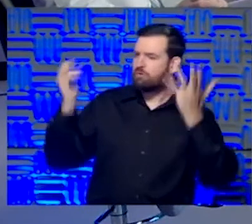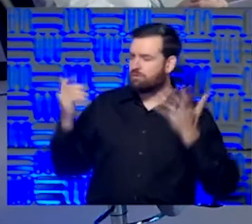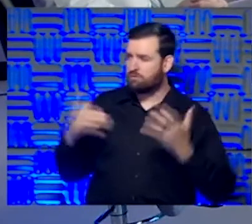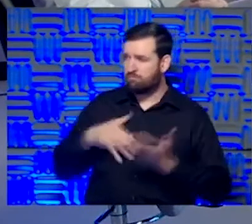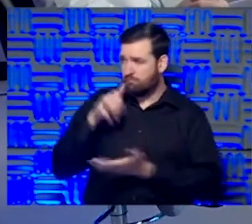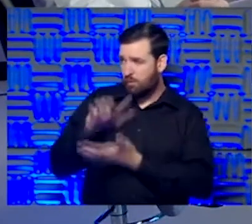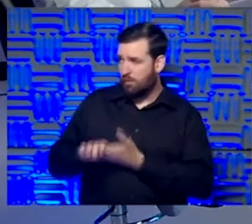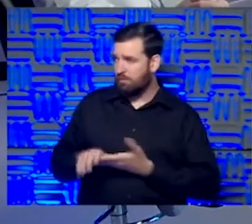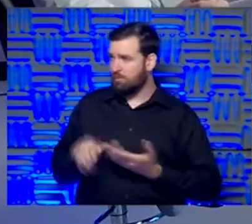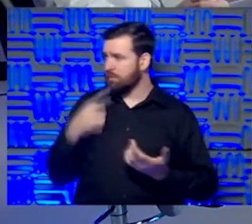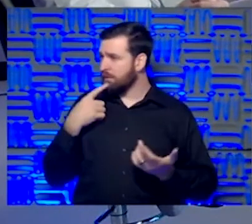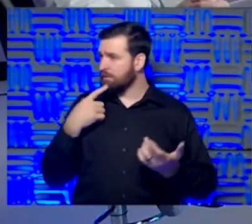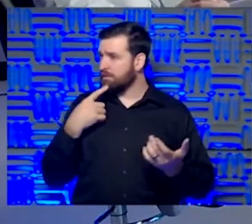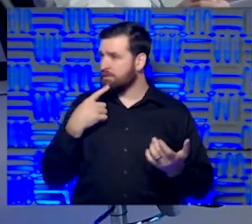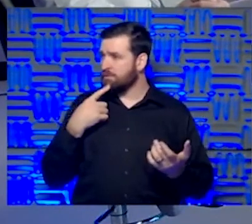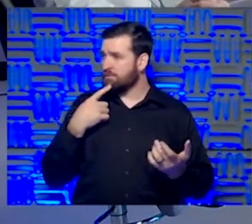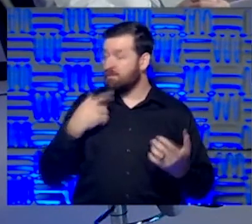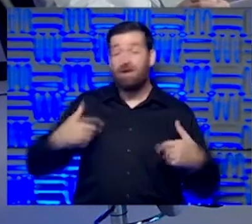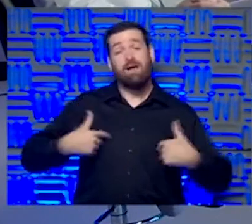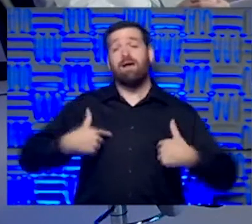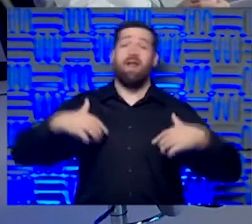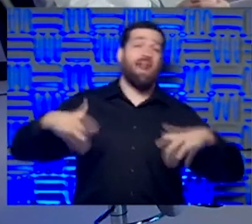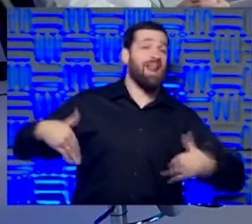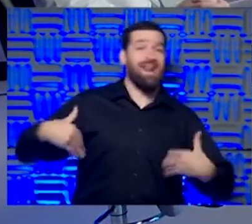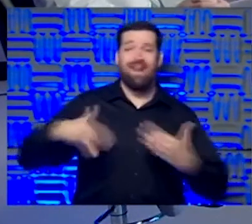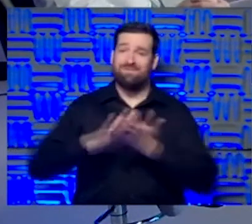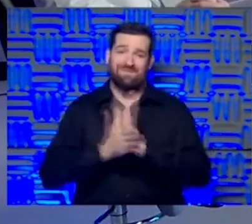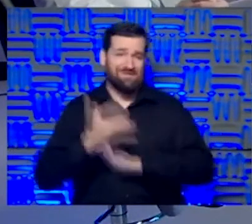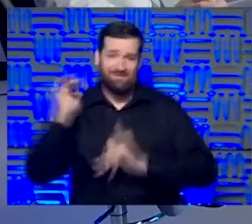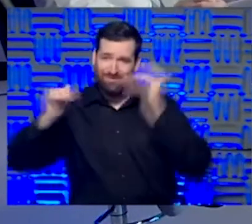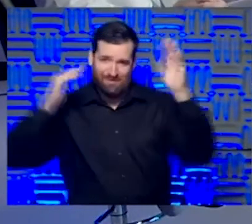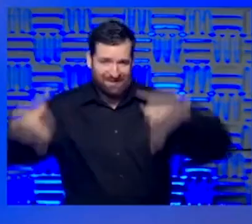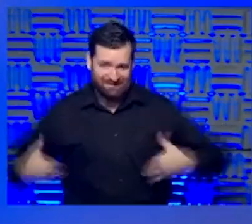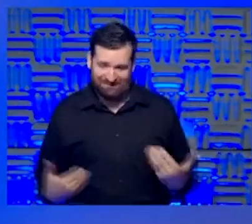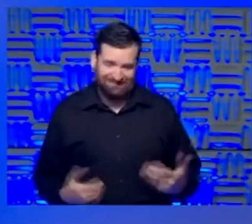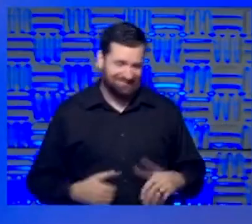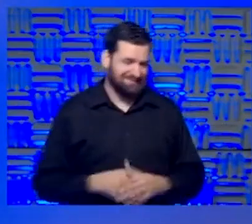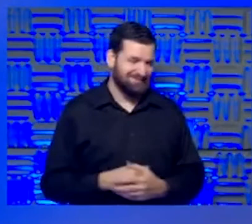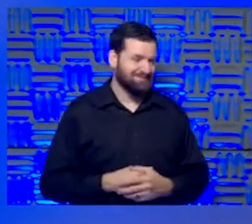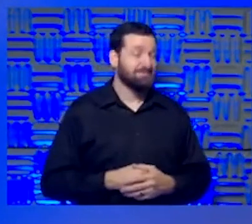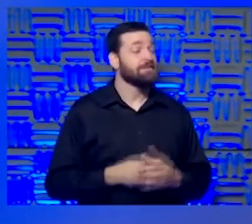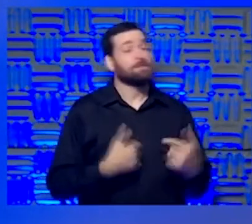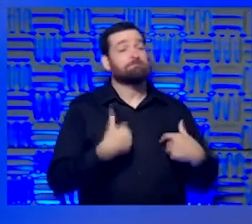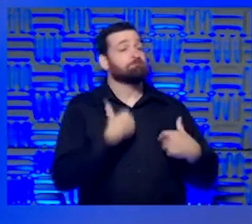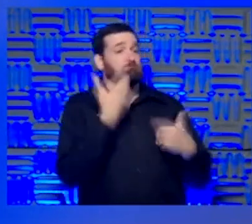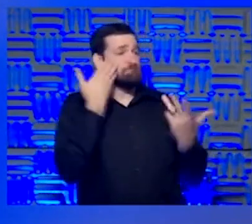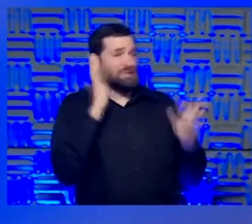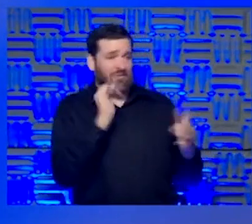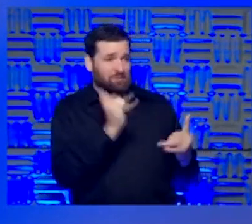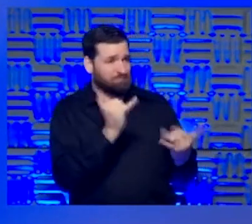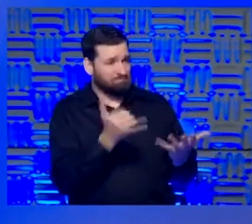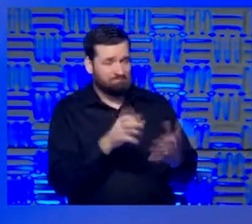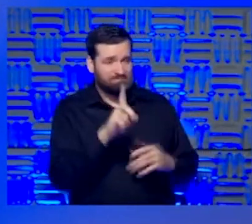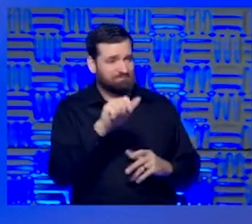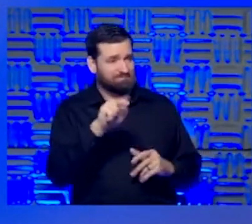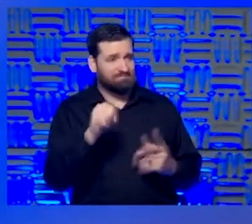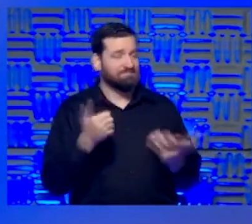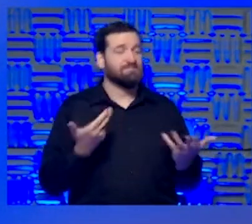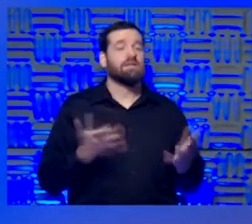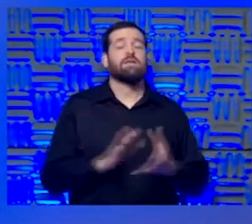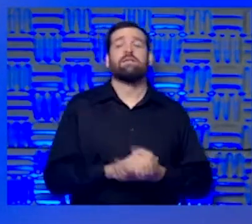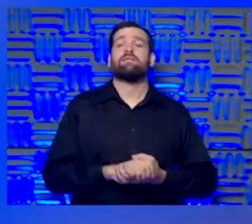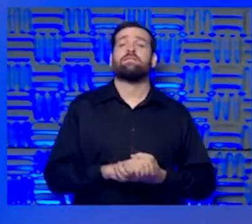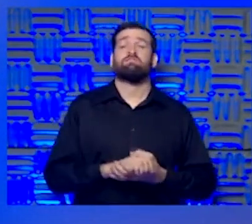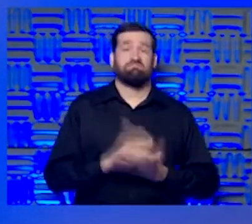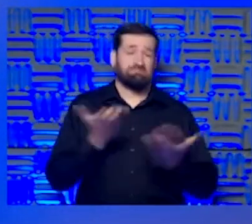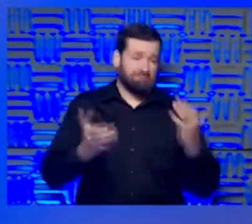many would say I've not crossed that threshold yet. Right. Yeah, I don't know either. In this day and age, maybe